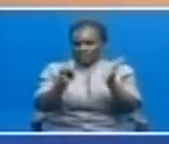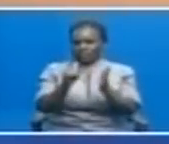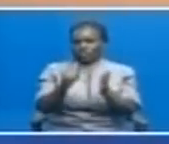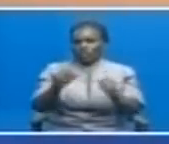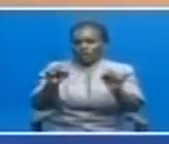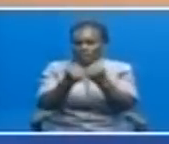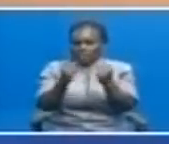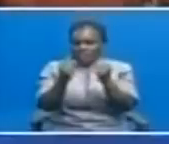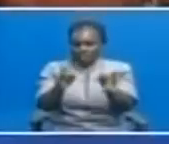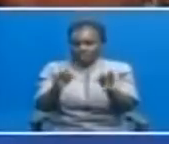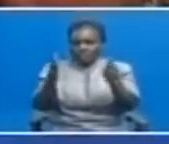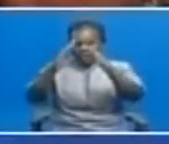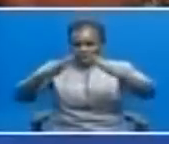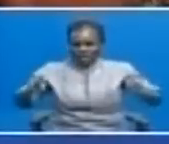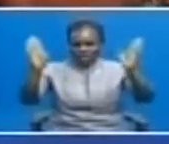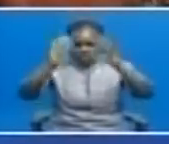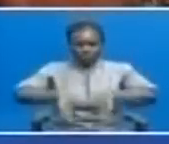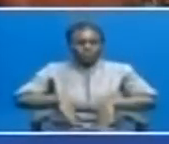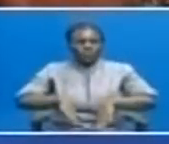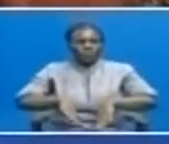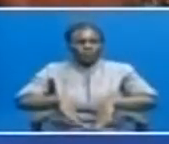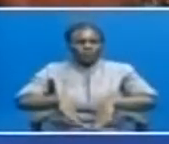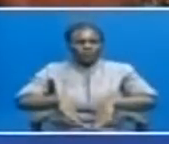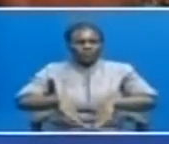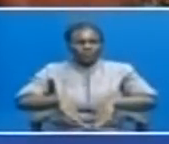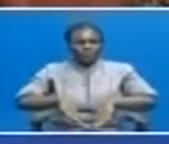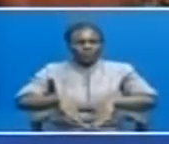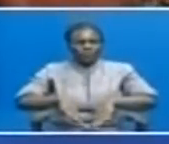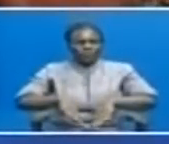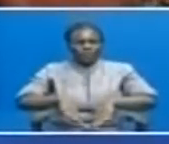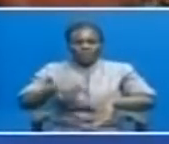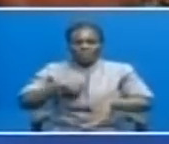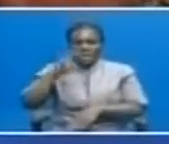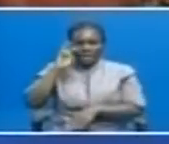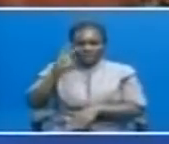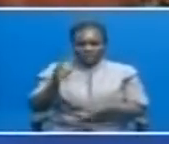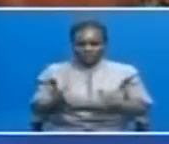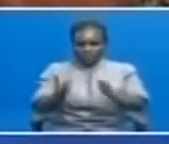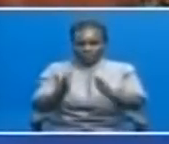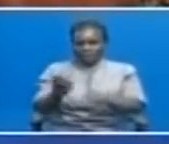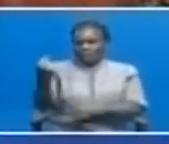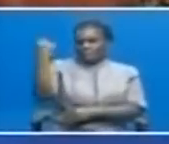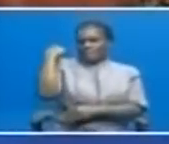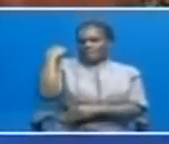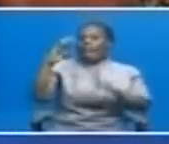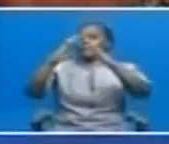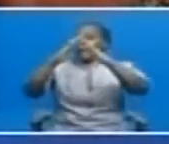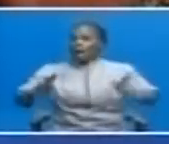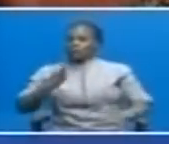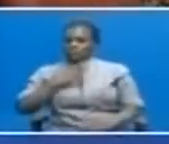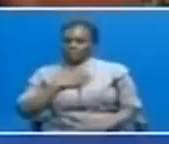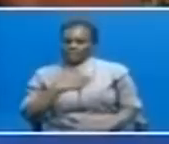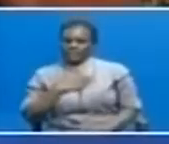come along with the action. The last drawing I saw of the route was behind the house along Mombasa